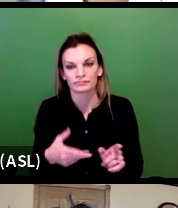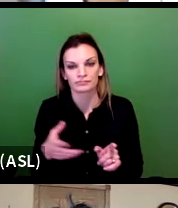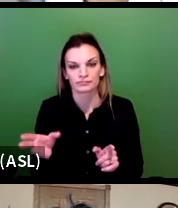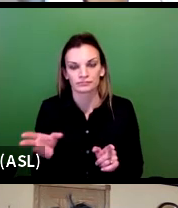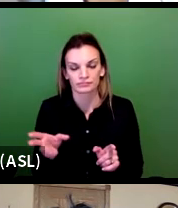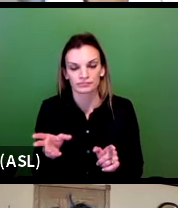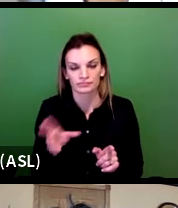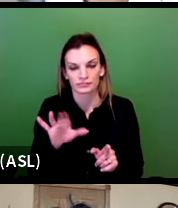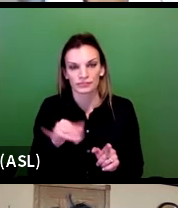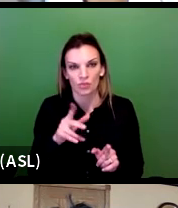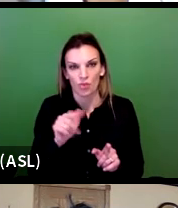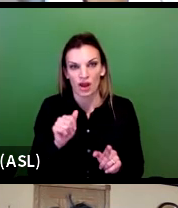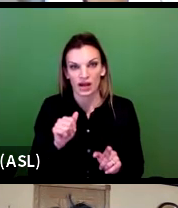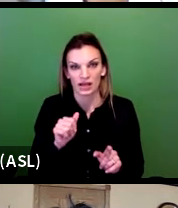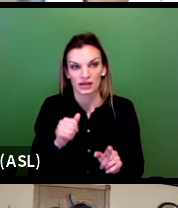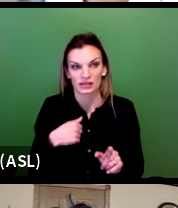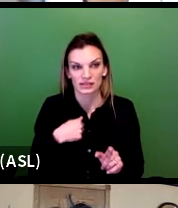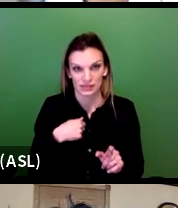there's hire. 3 departments.